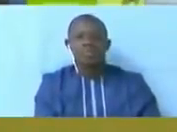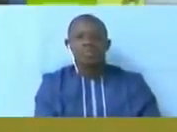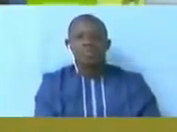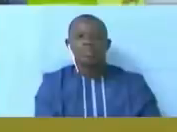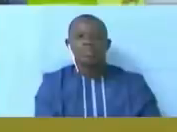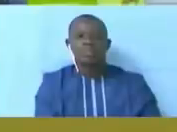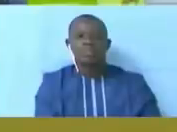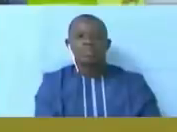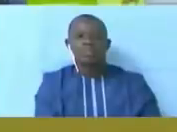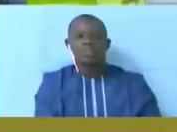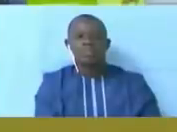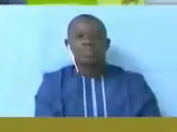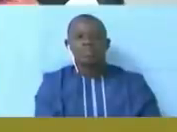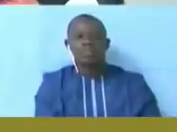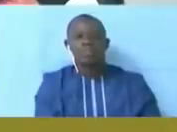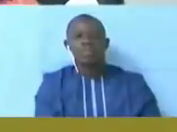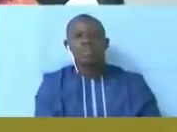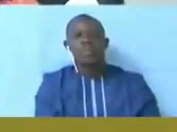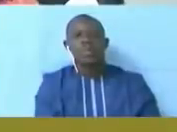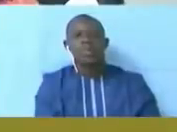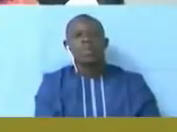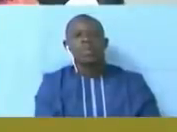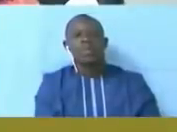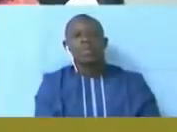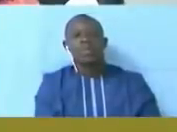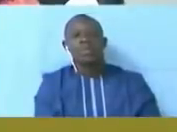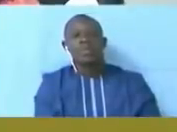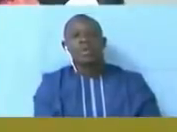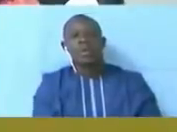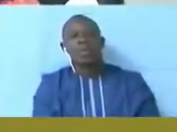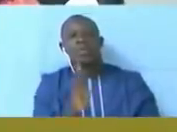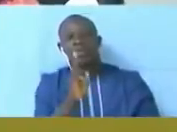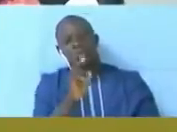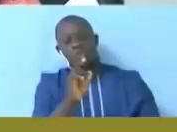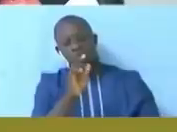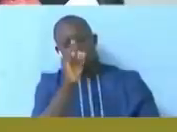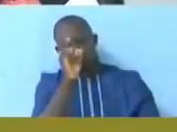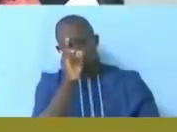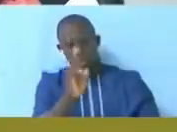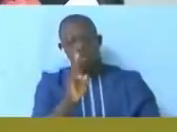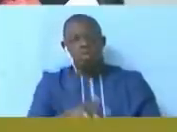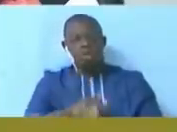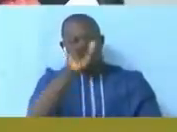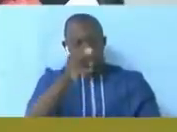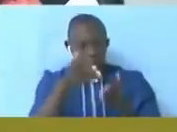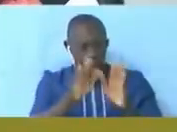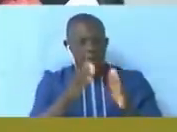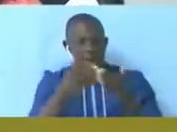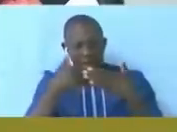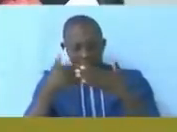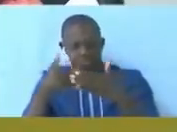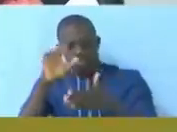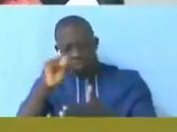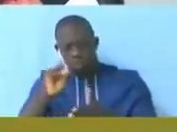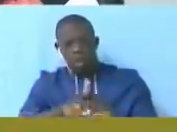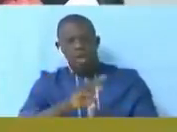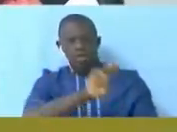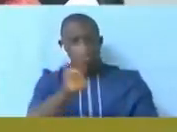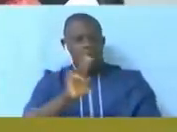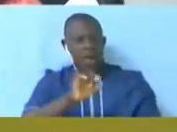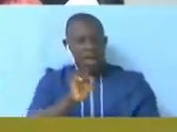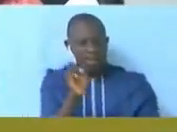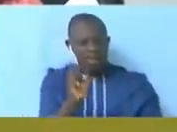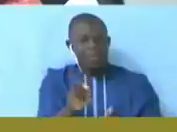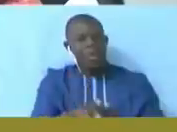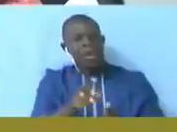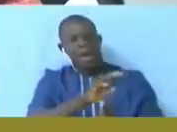kense mukango nyaduru. But in fact, your recalcitrance and your defiance to the dispensation at the time